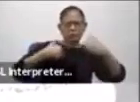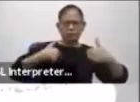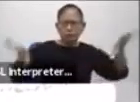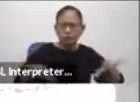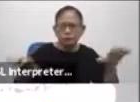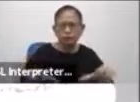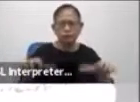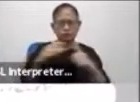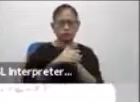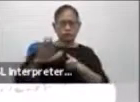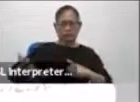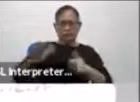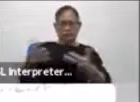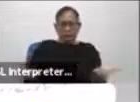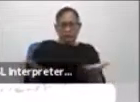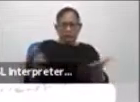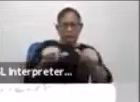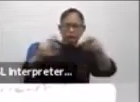the region,